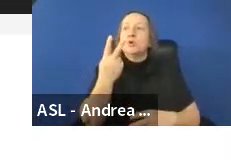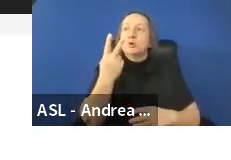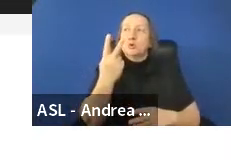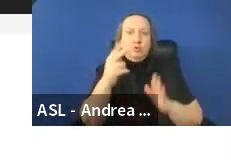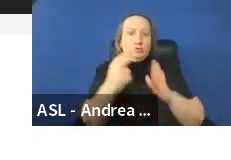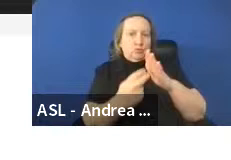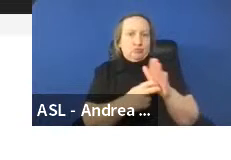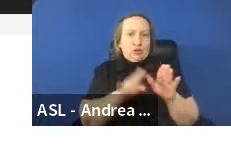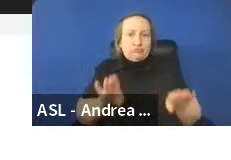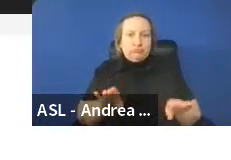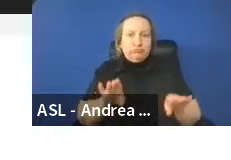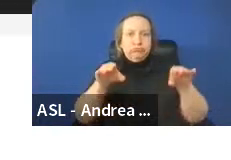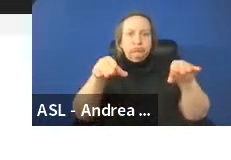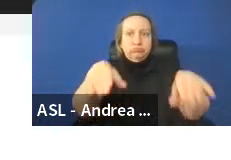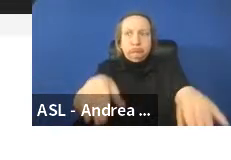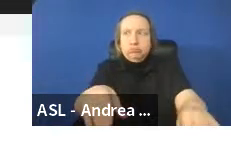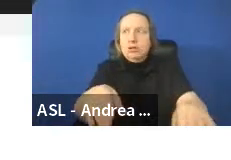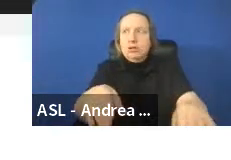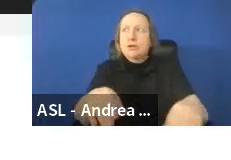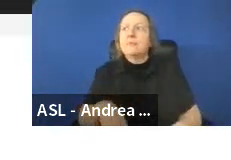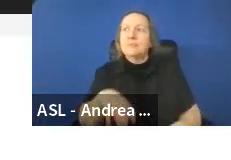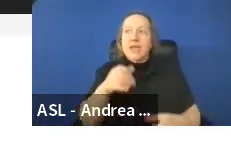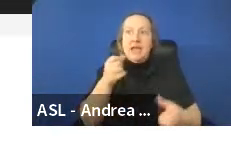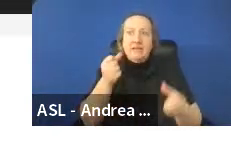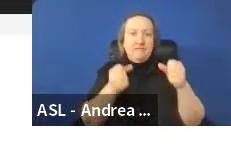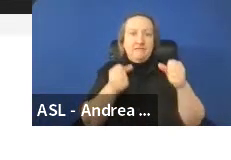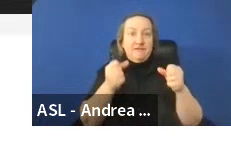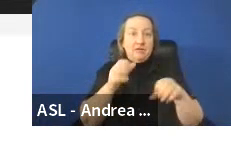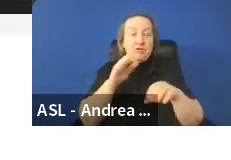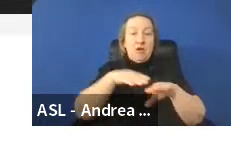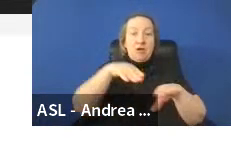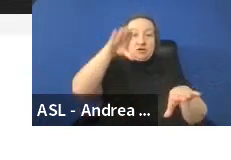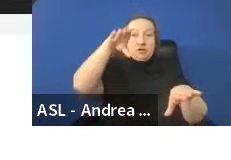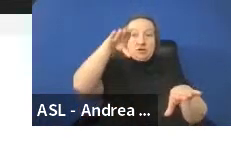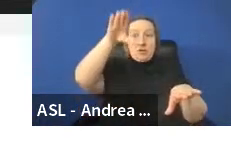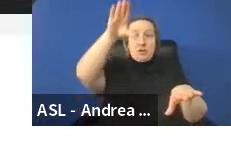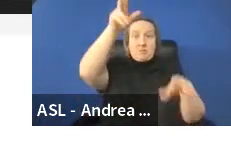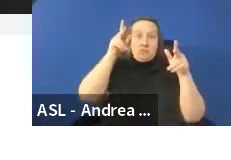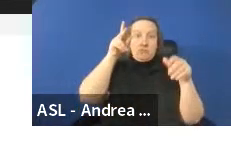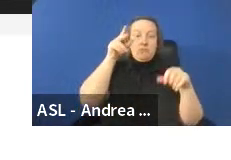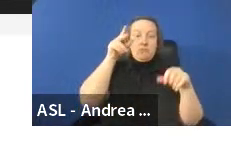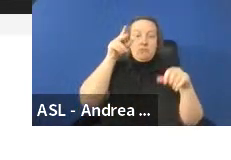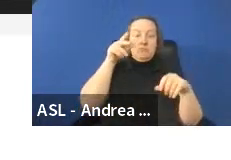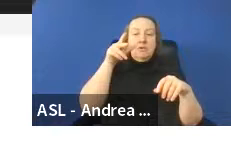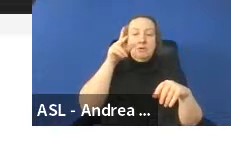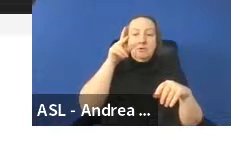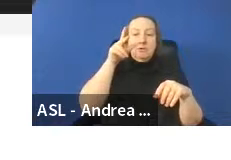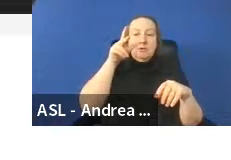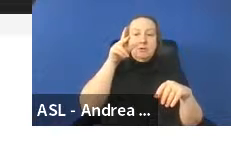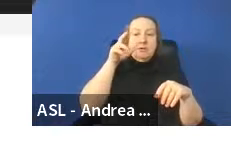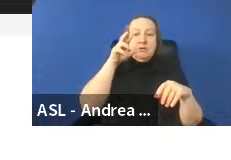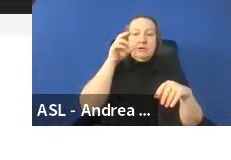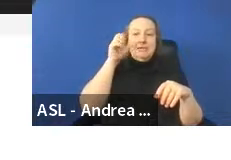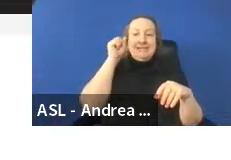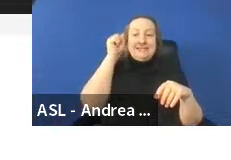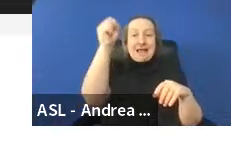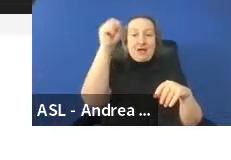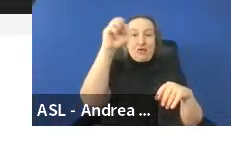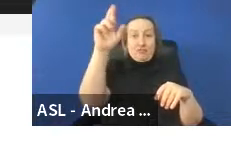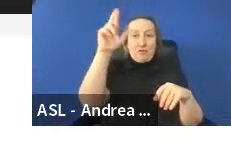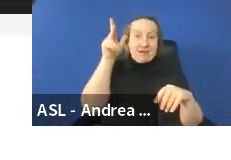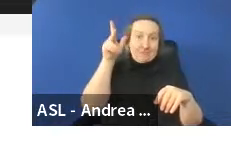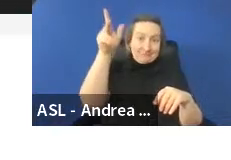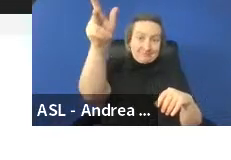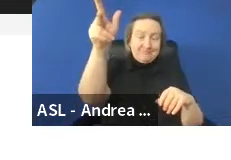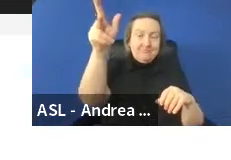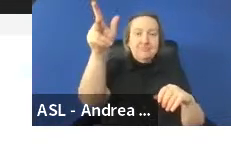where the vehicle lanes are on the top level of the structure. Southbound is on the right, northbound is on the left in this